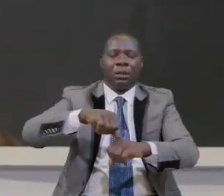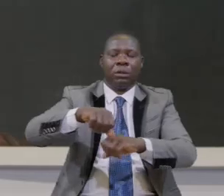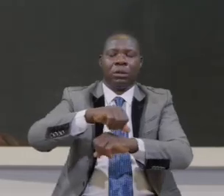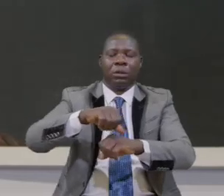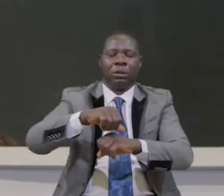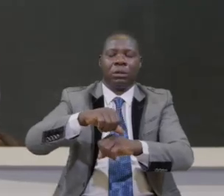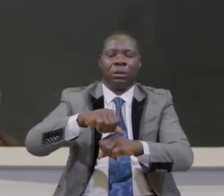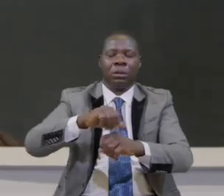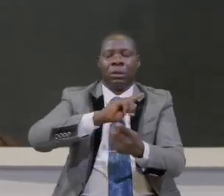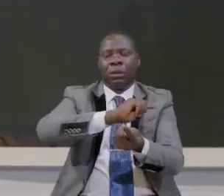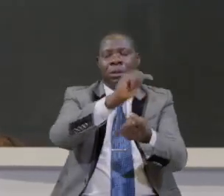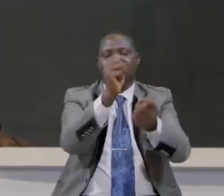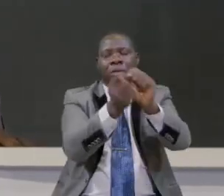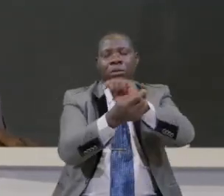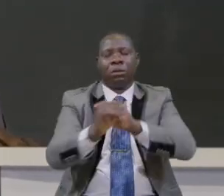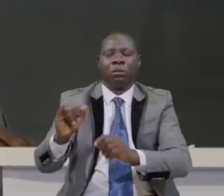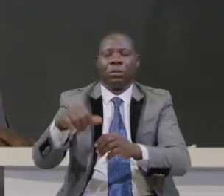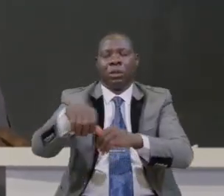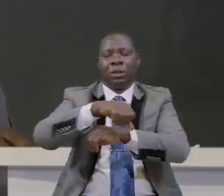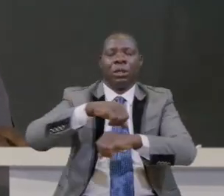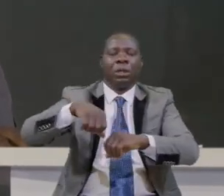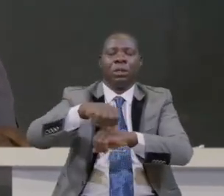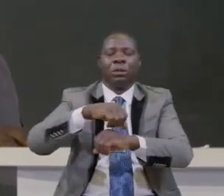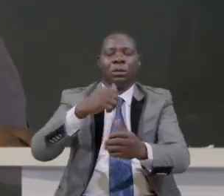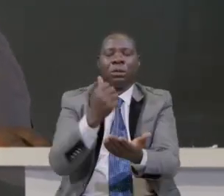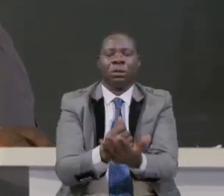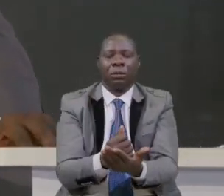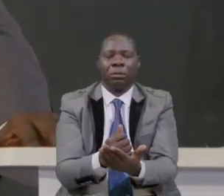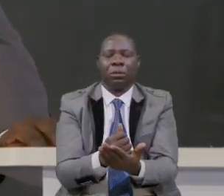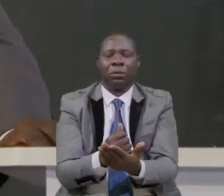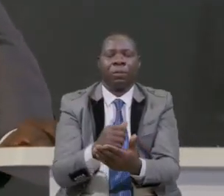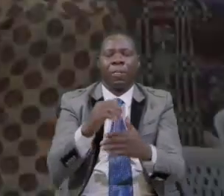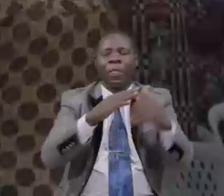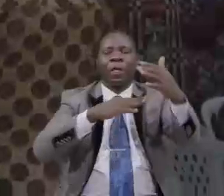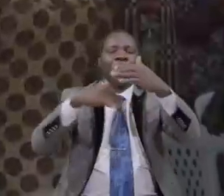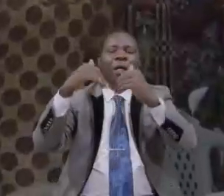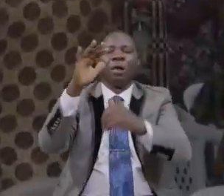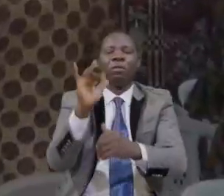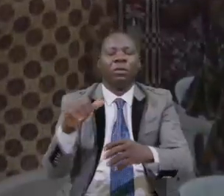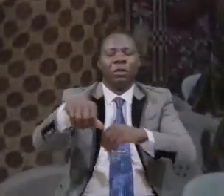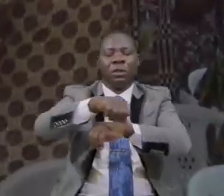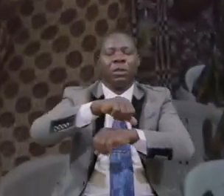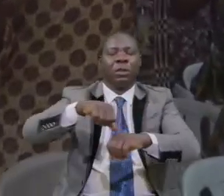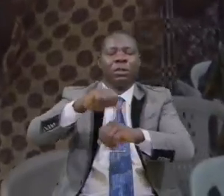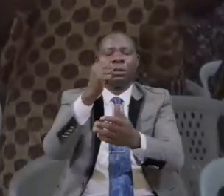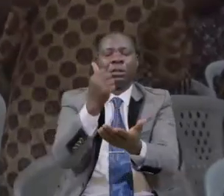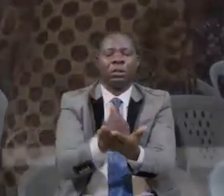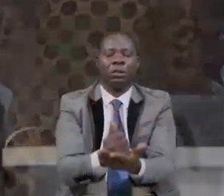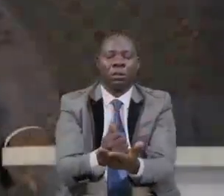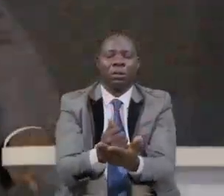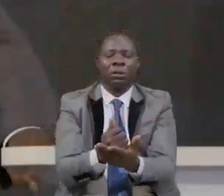Transforming anointing. Amen. Heavenly anointing. Amen.